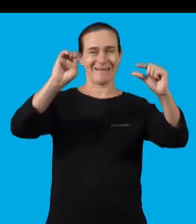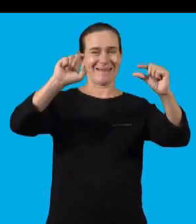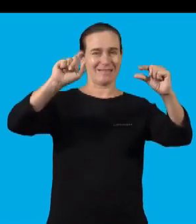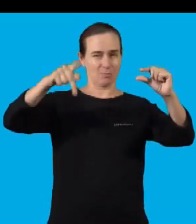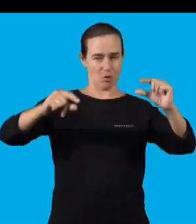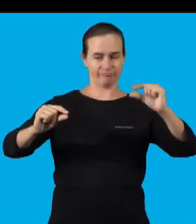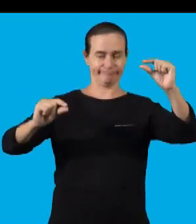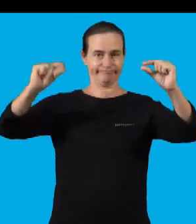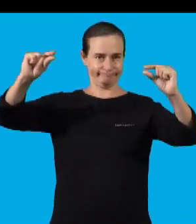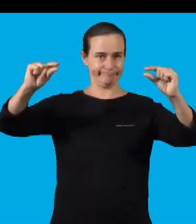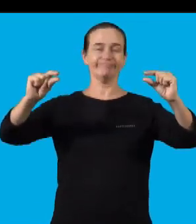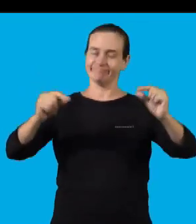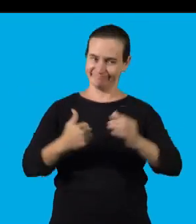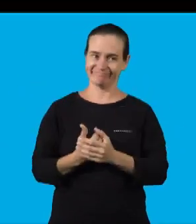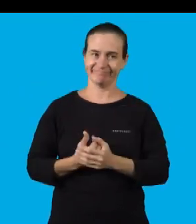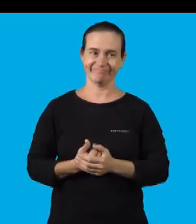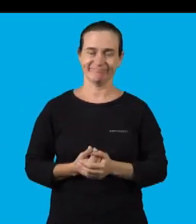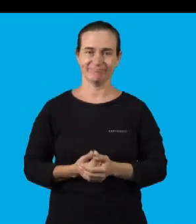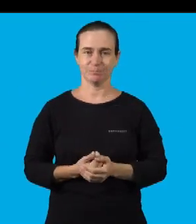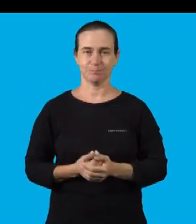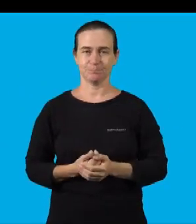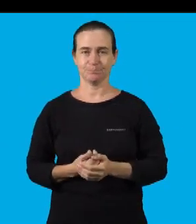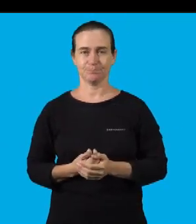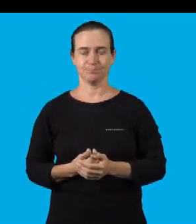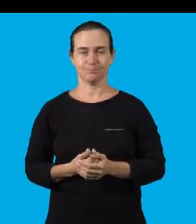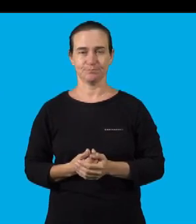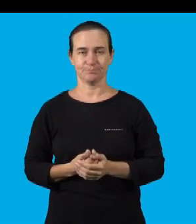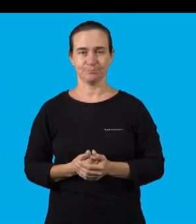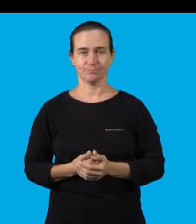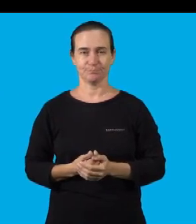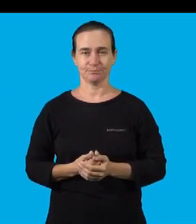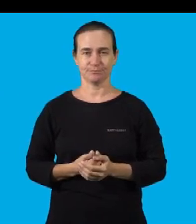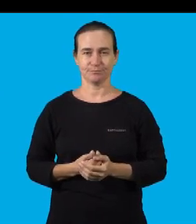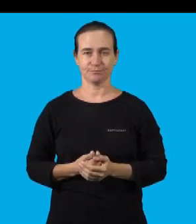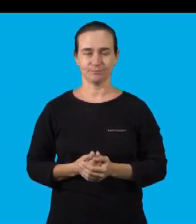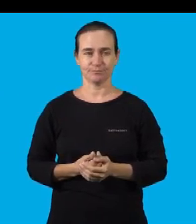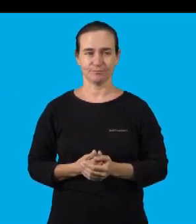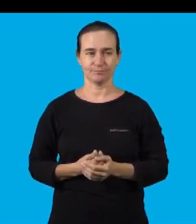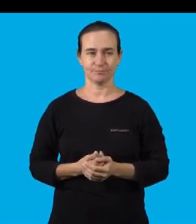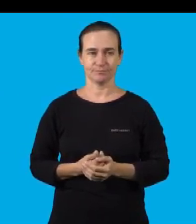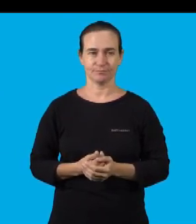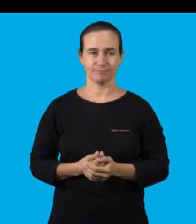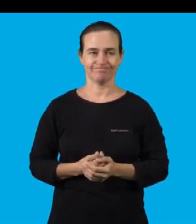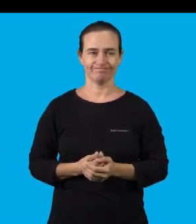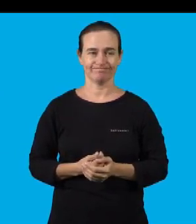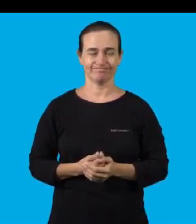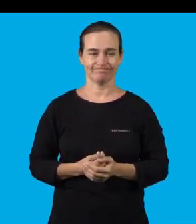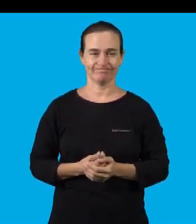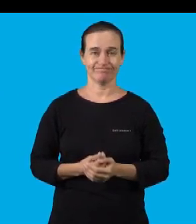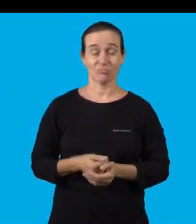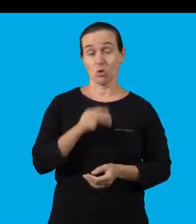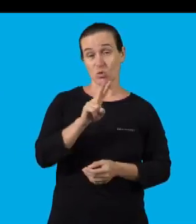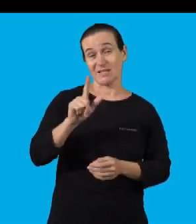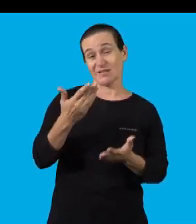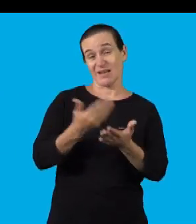exponent so that we can find that value of A. So as we know that 27 can